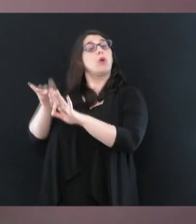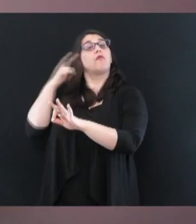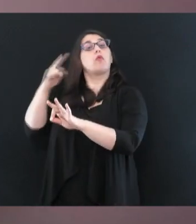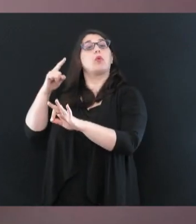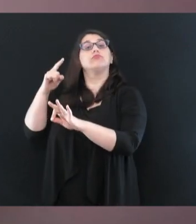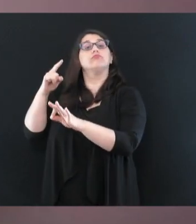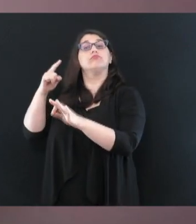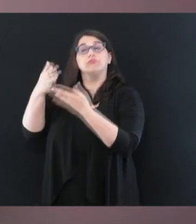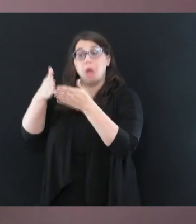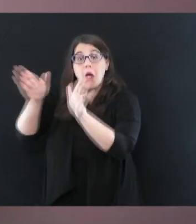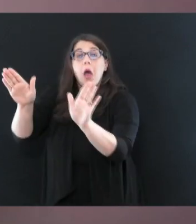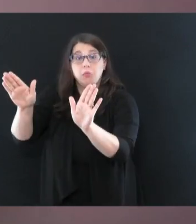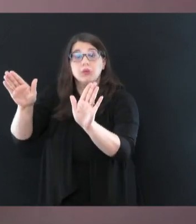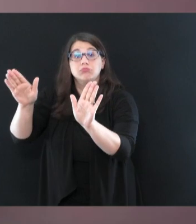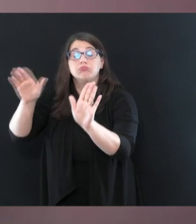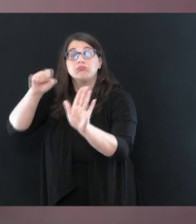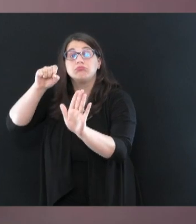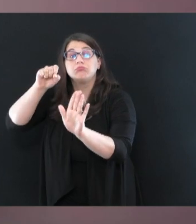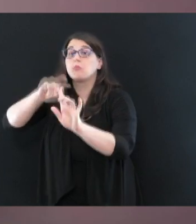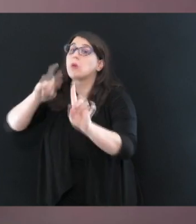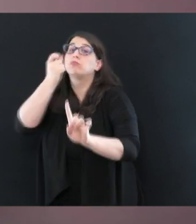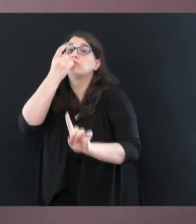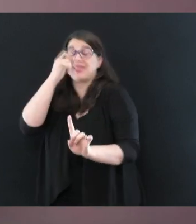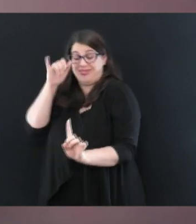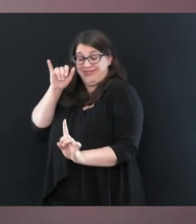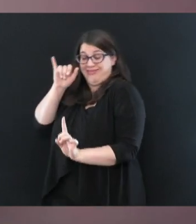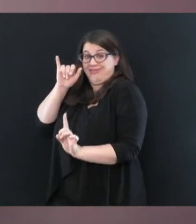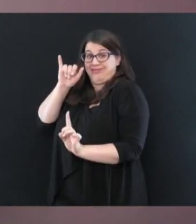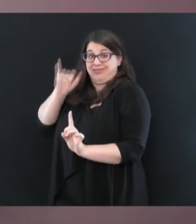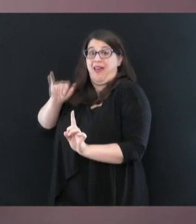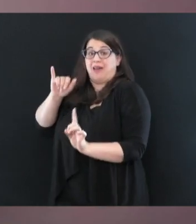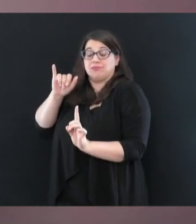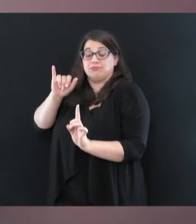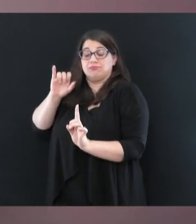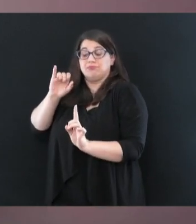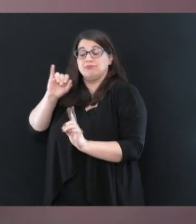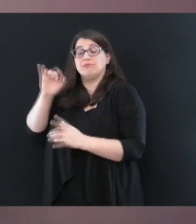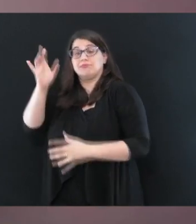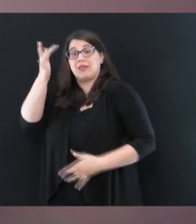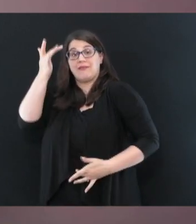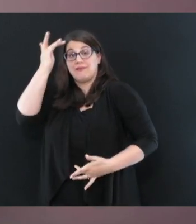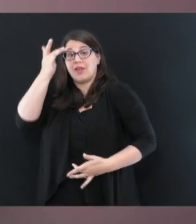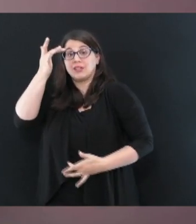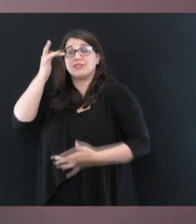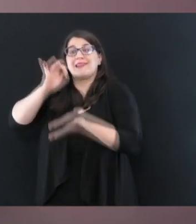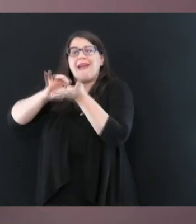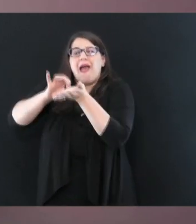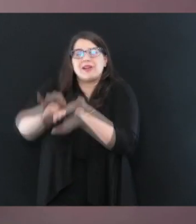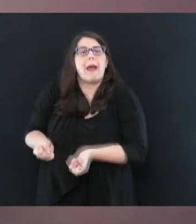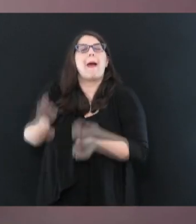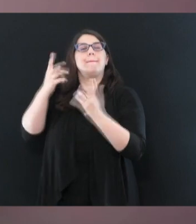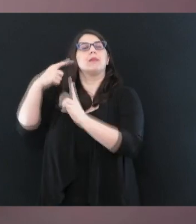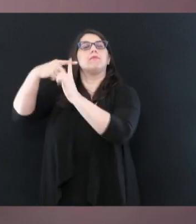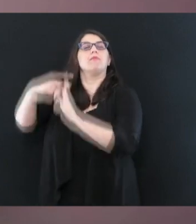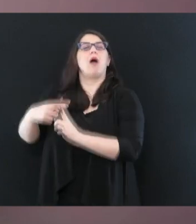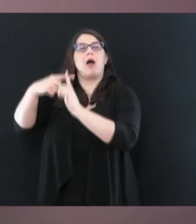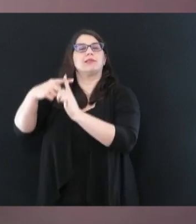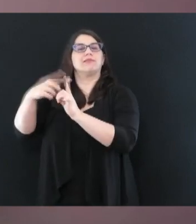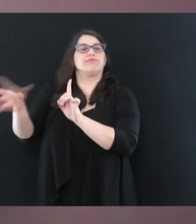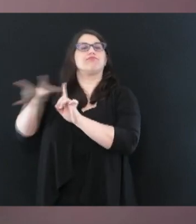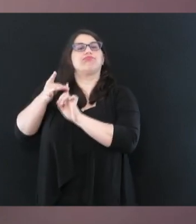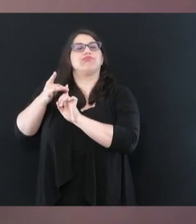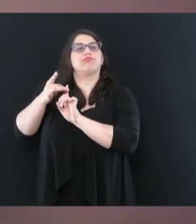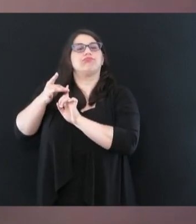remember, what happened is that that rate only counts the number of positive cases we have each